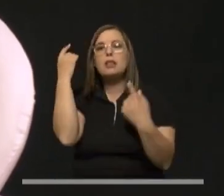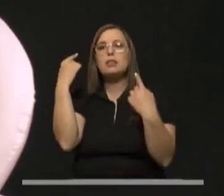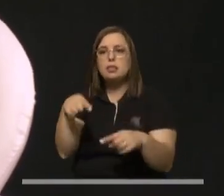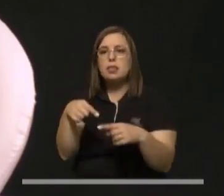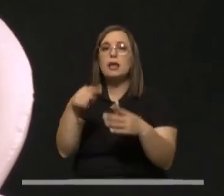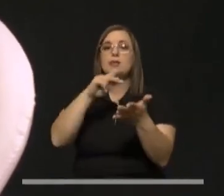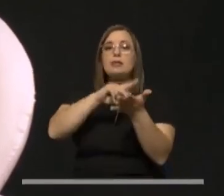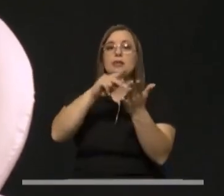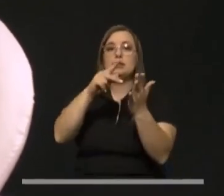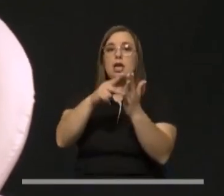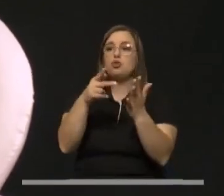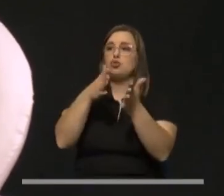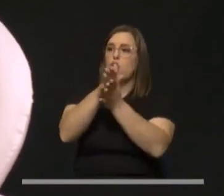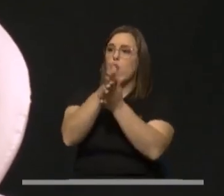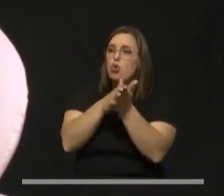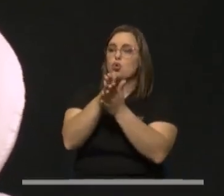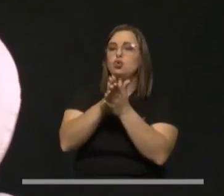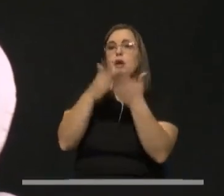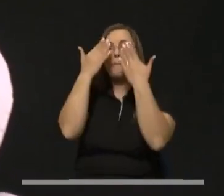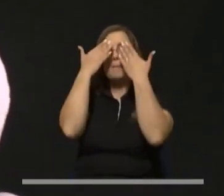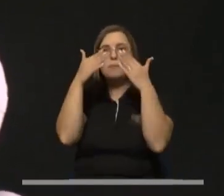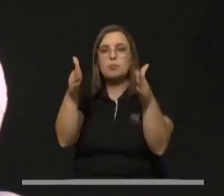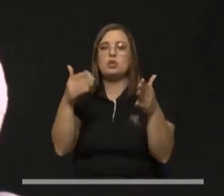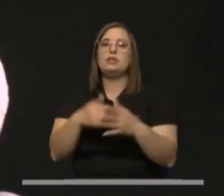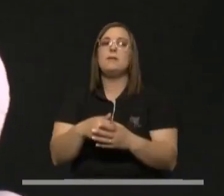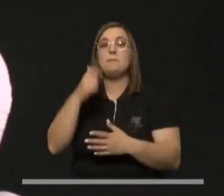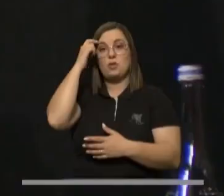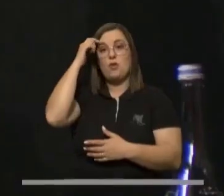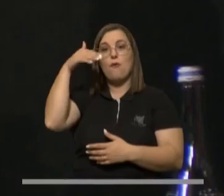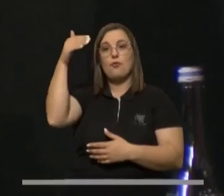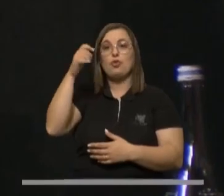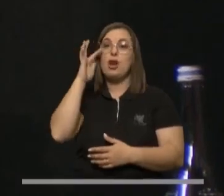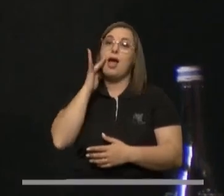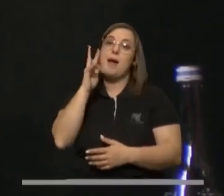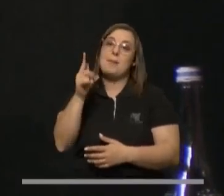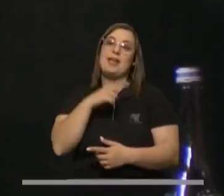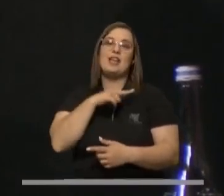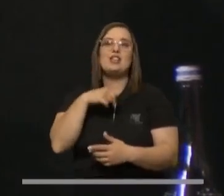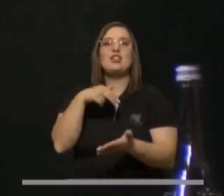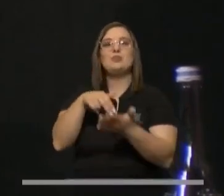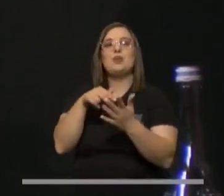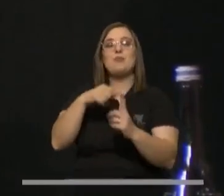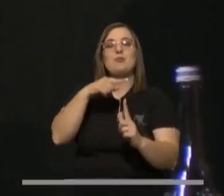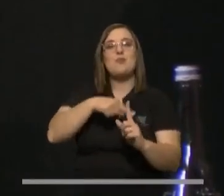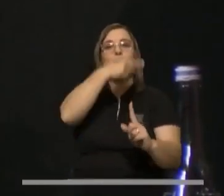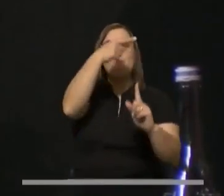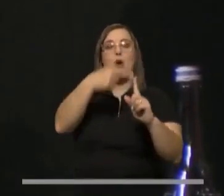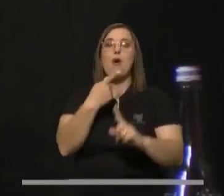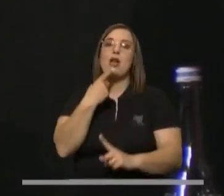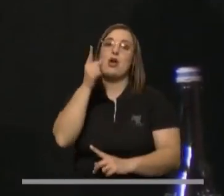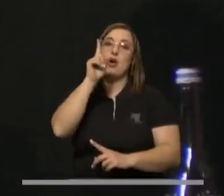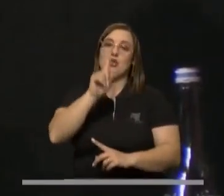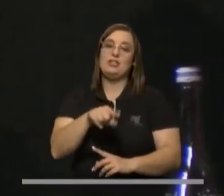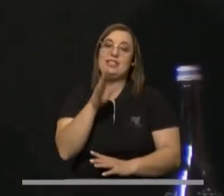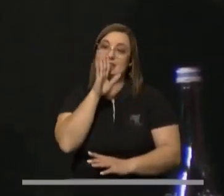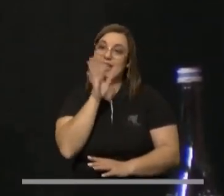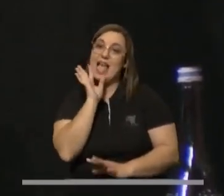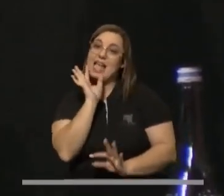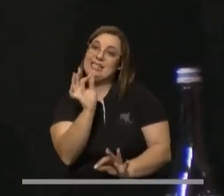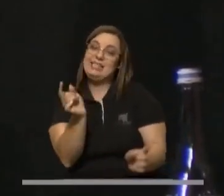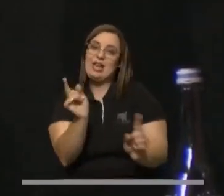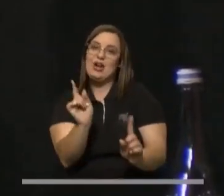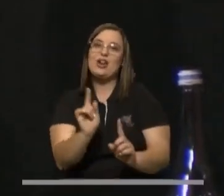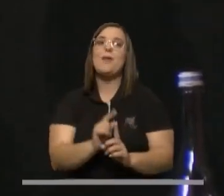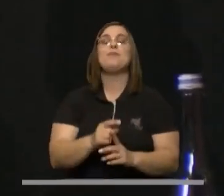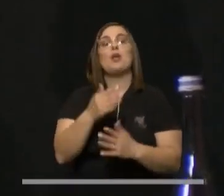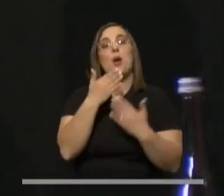to see what's going to be done with democracy. And so the future's tomorrow. And so we hope that tomorrow we